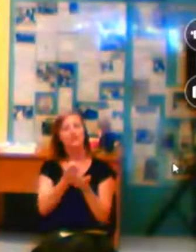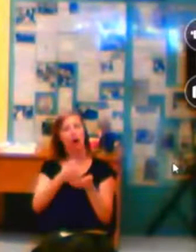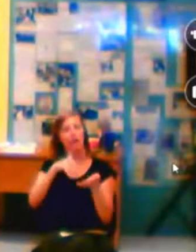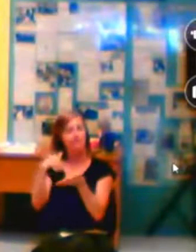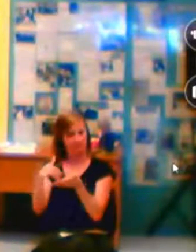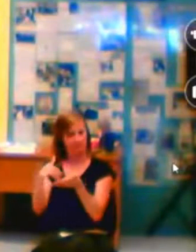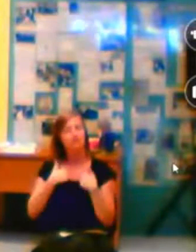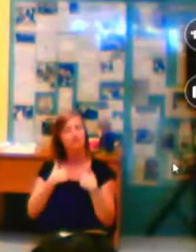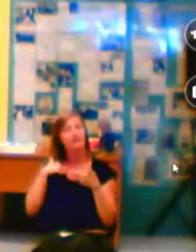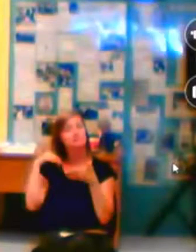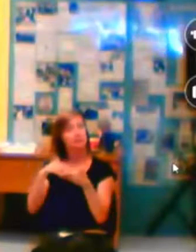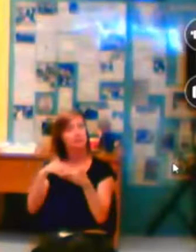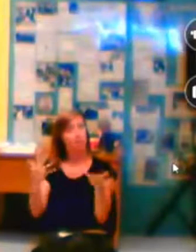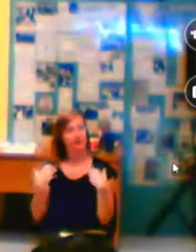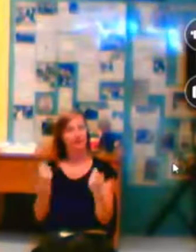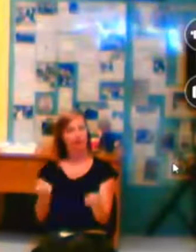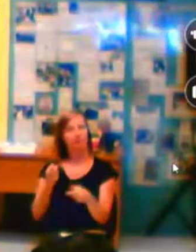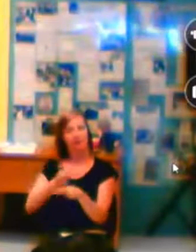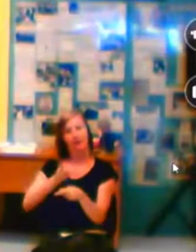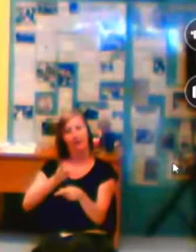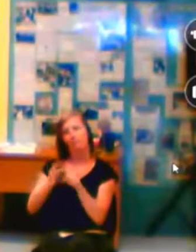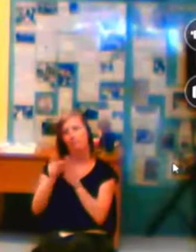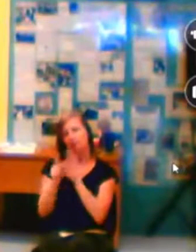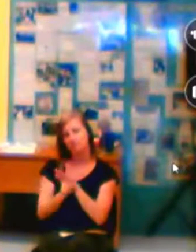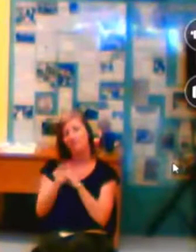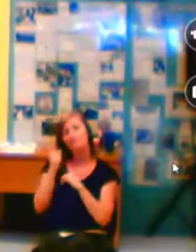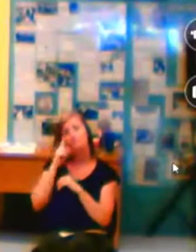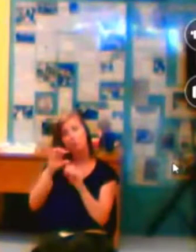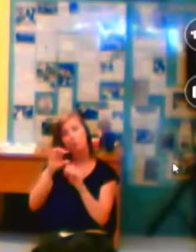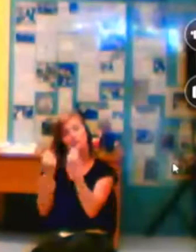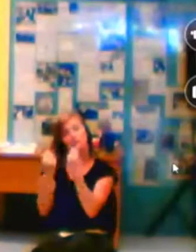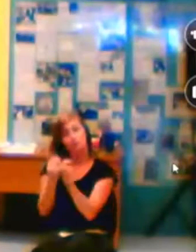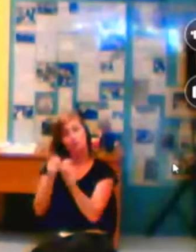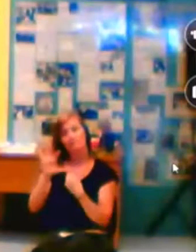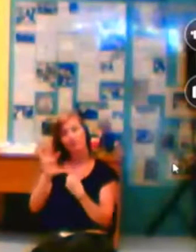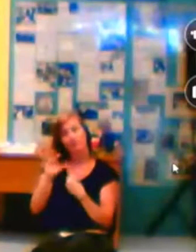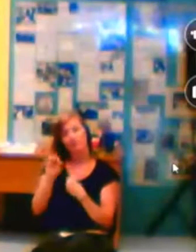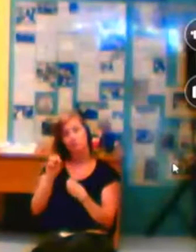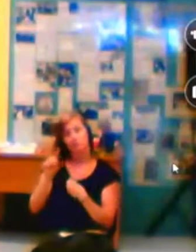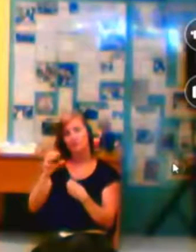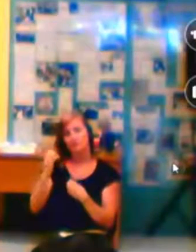Independence Institute. Oh, no. Works for the Independence Institute. I'll let her do a better introduction than I do.